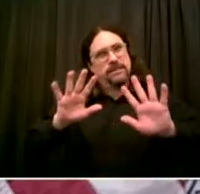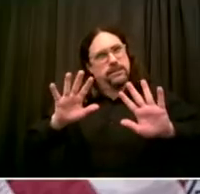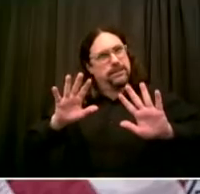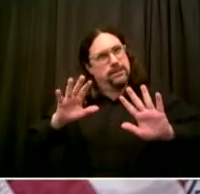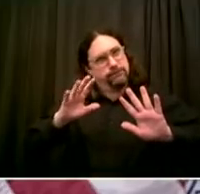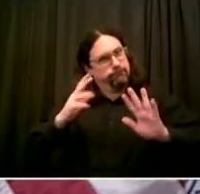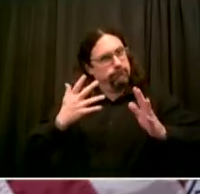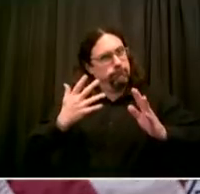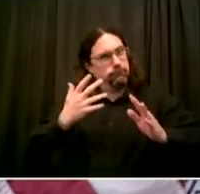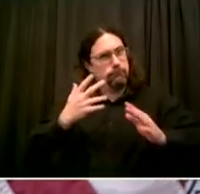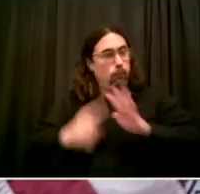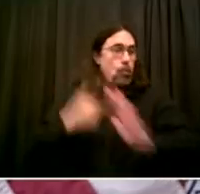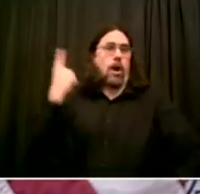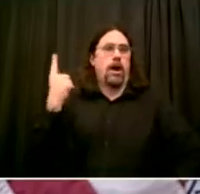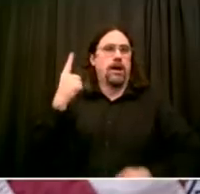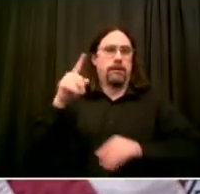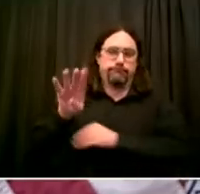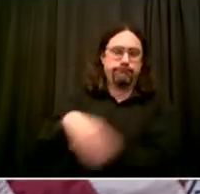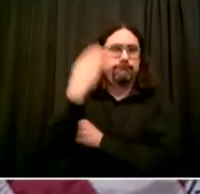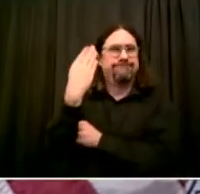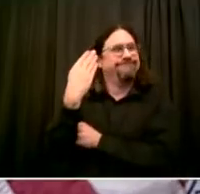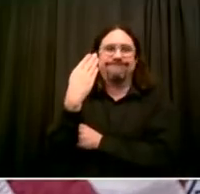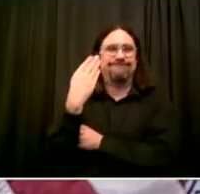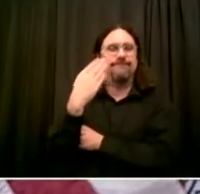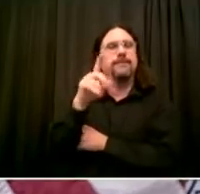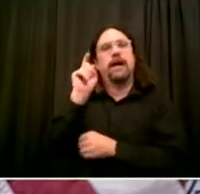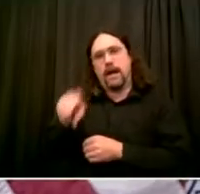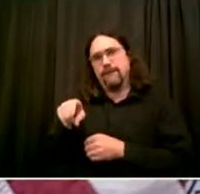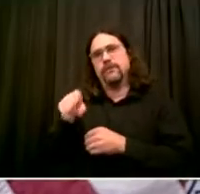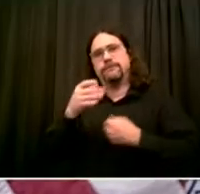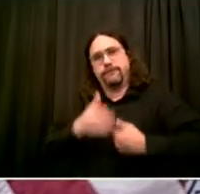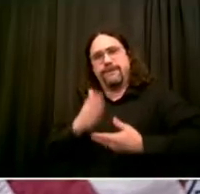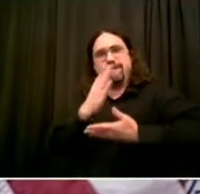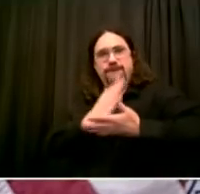Next, we have Matt Chase from Newsday.